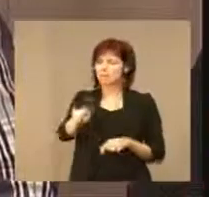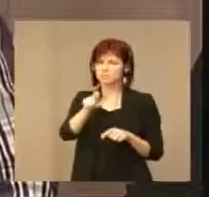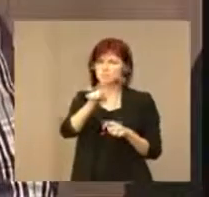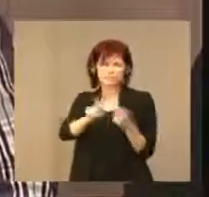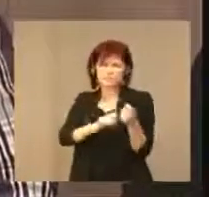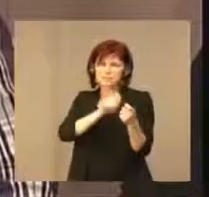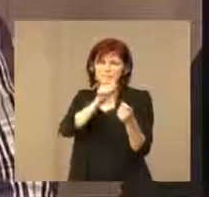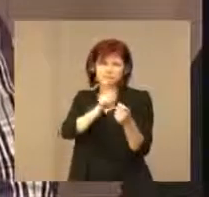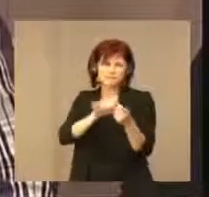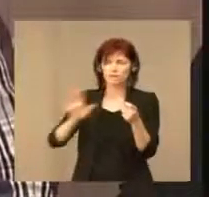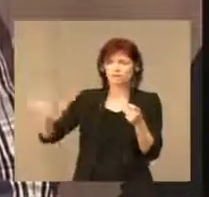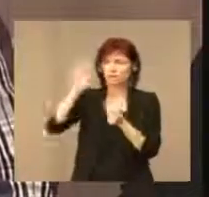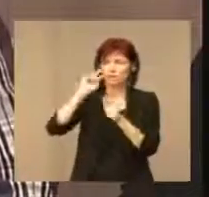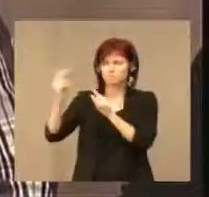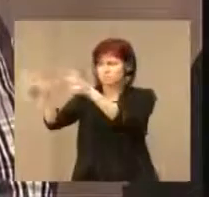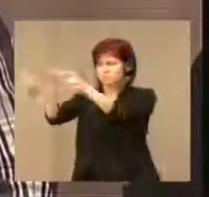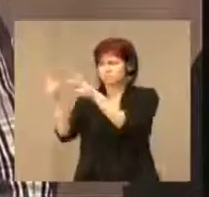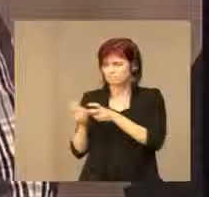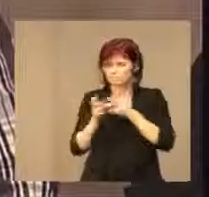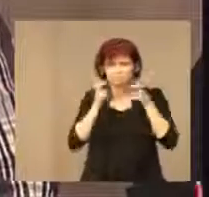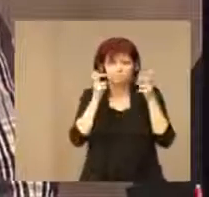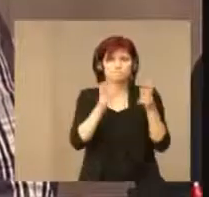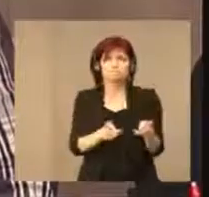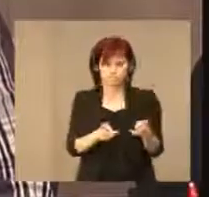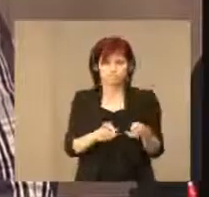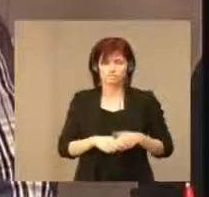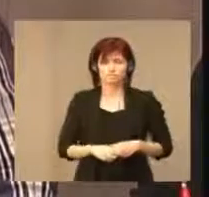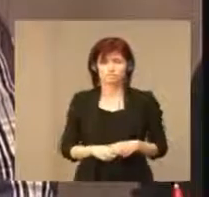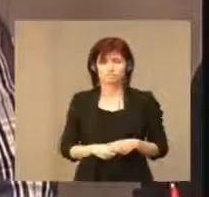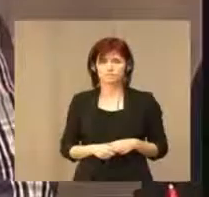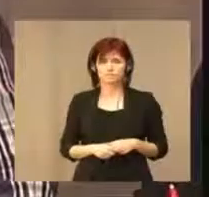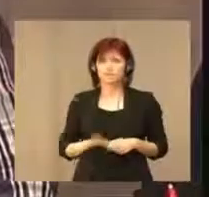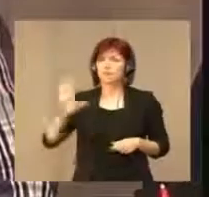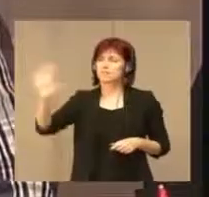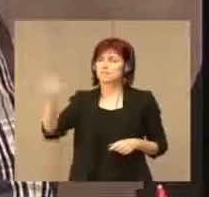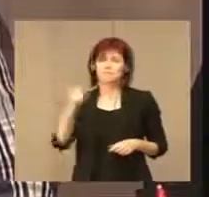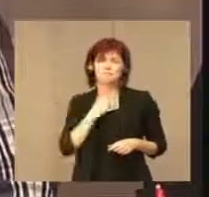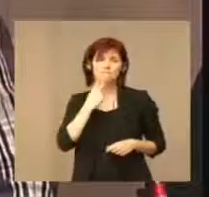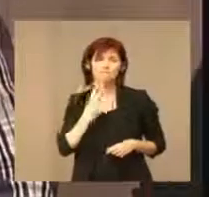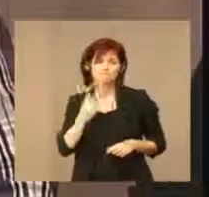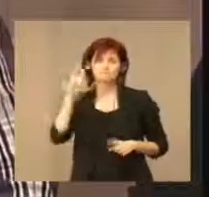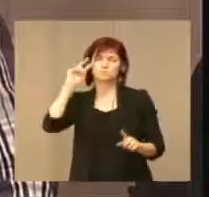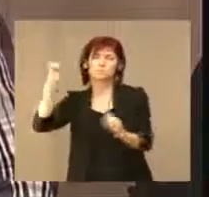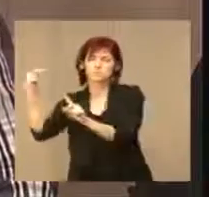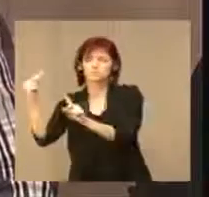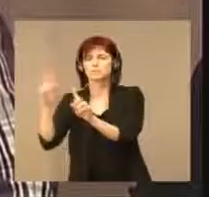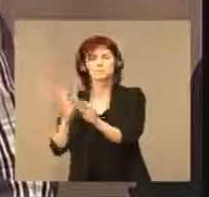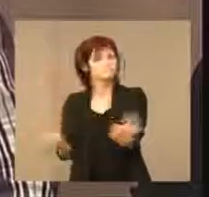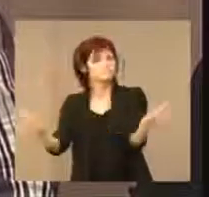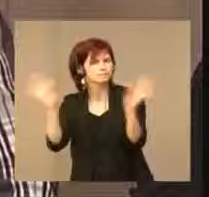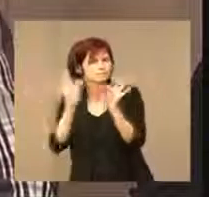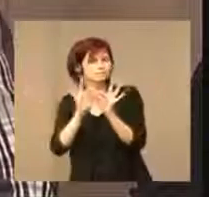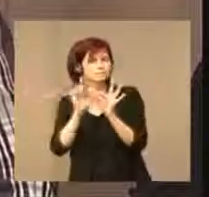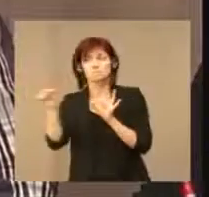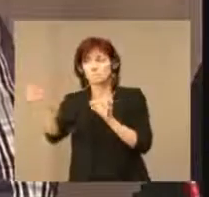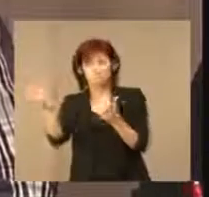specific into that direction. Their voice is important. Their